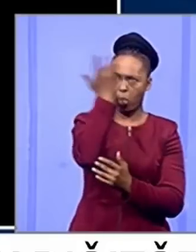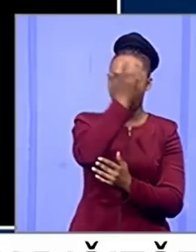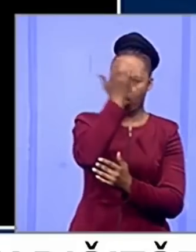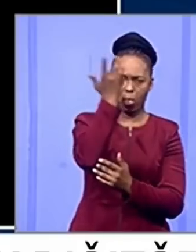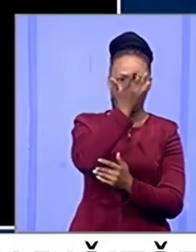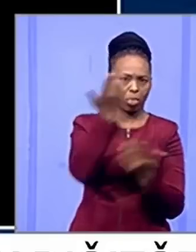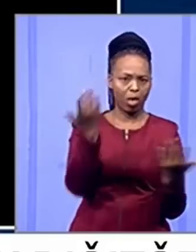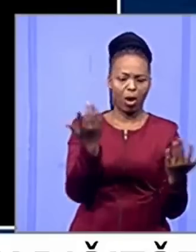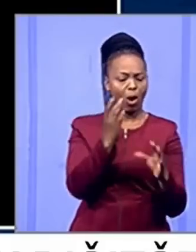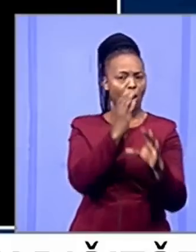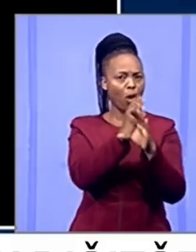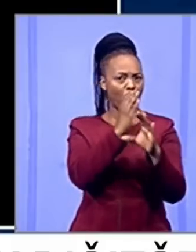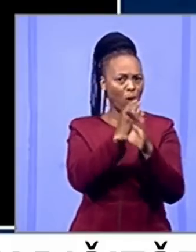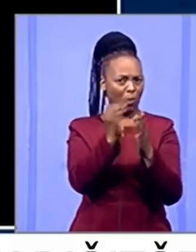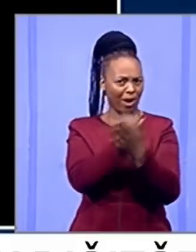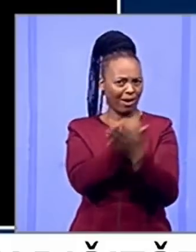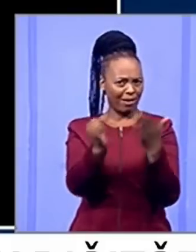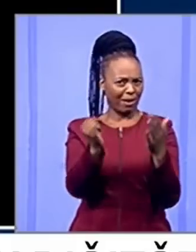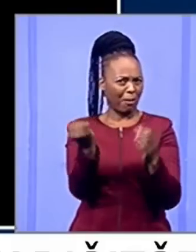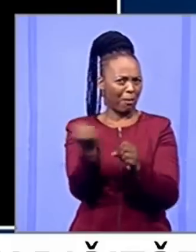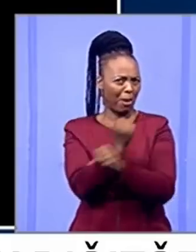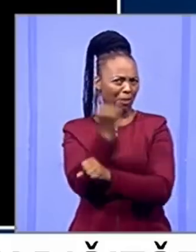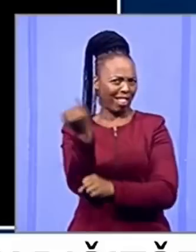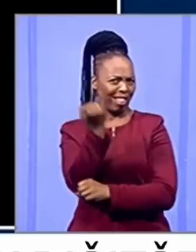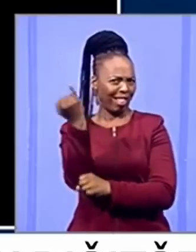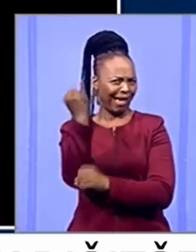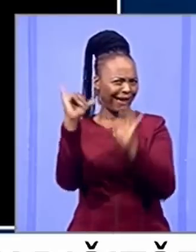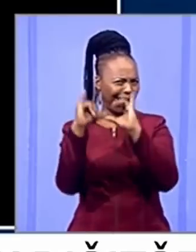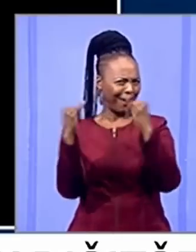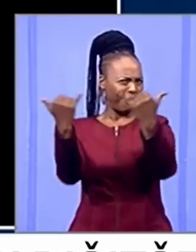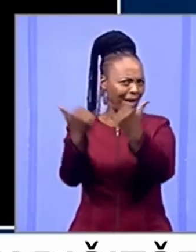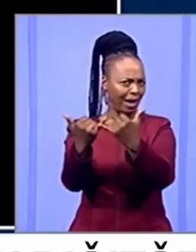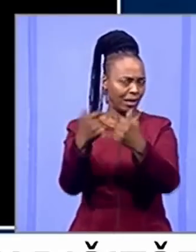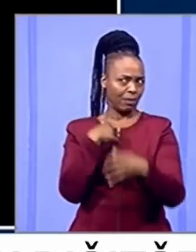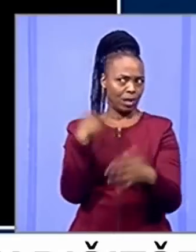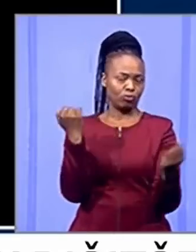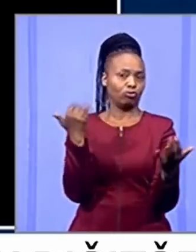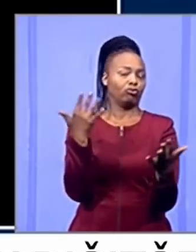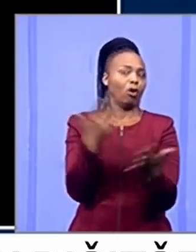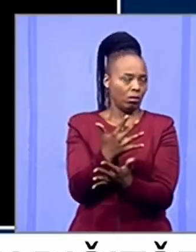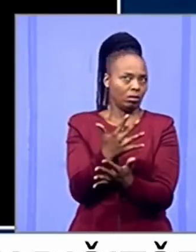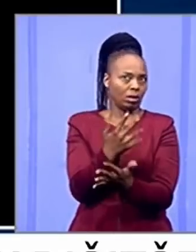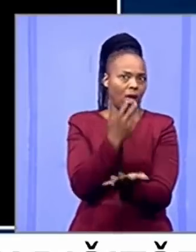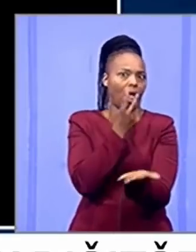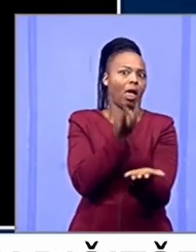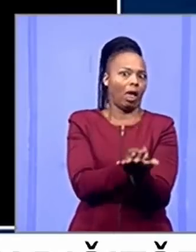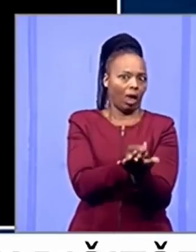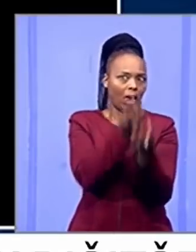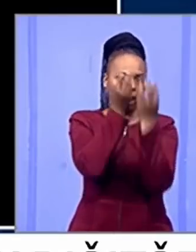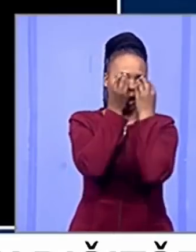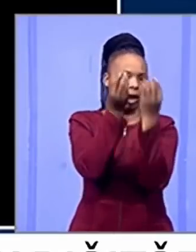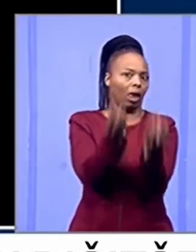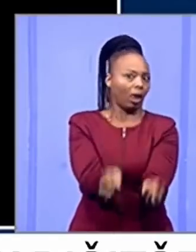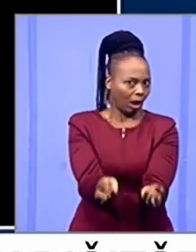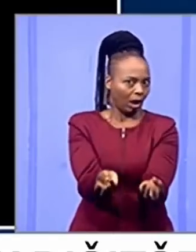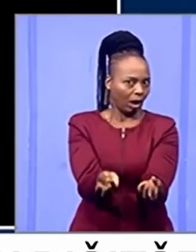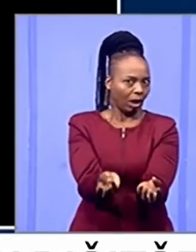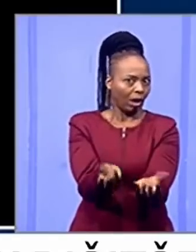registered as a company. This is news to me. I am shocked that COPE